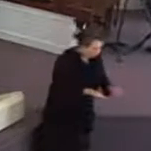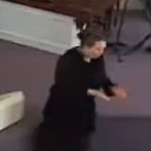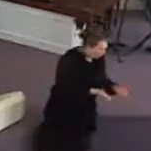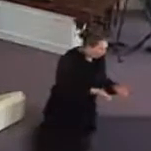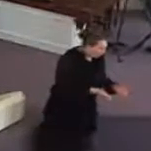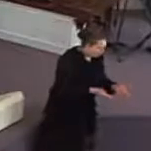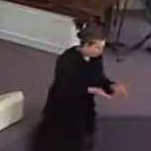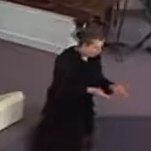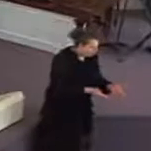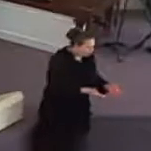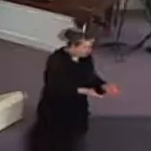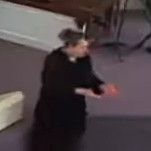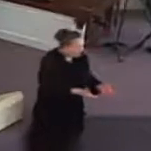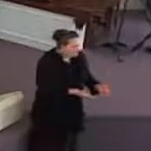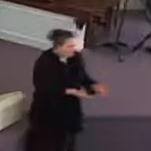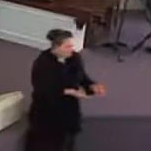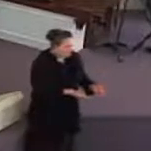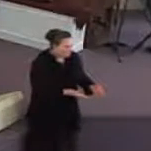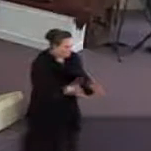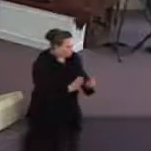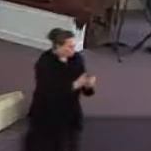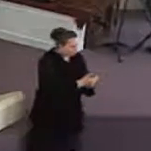stone her.